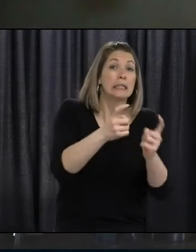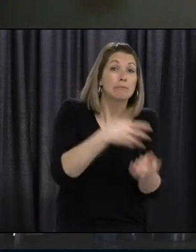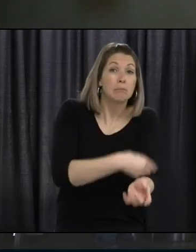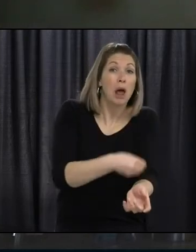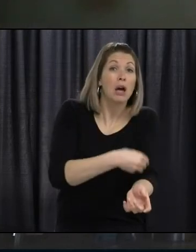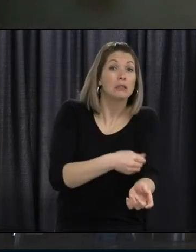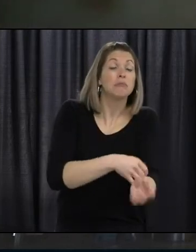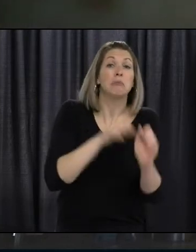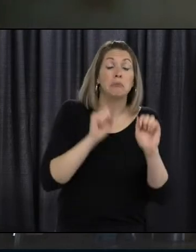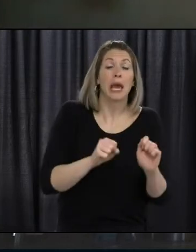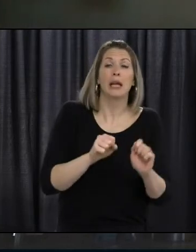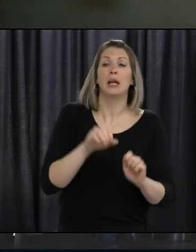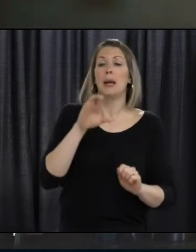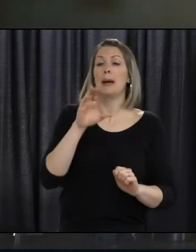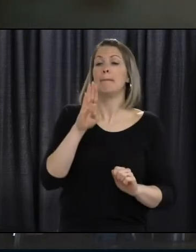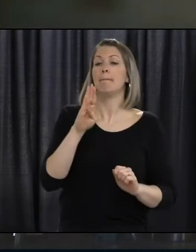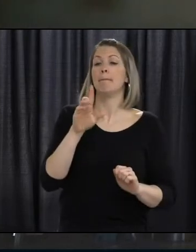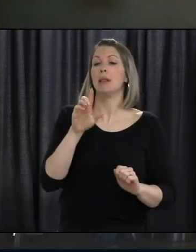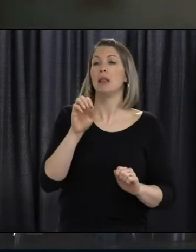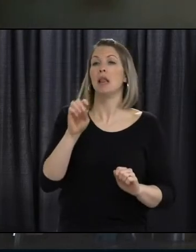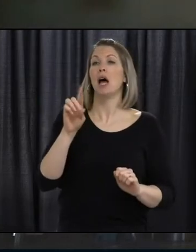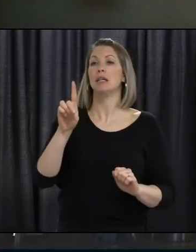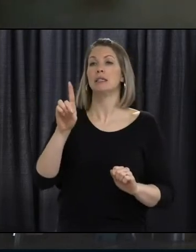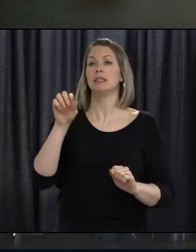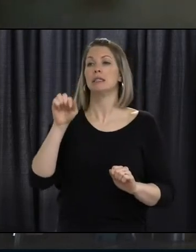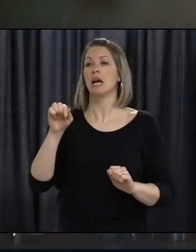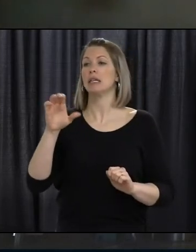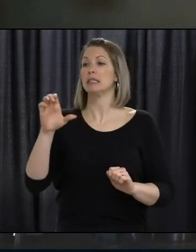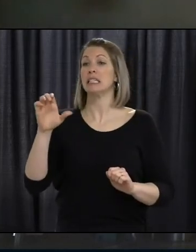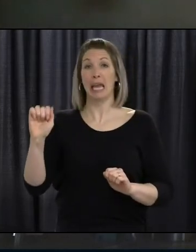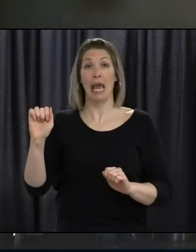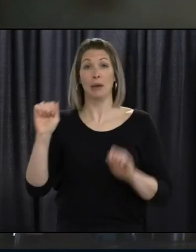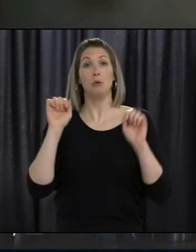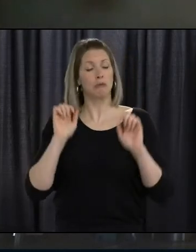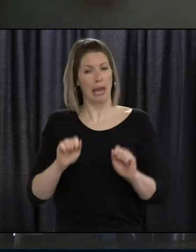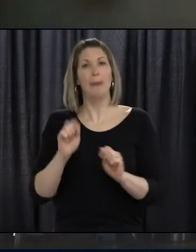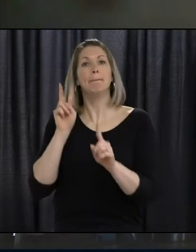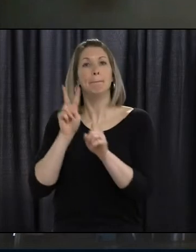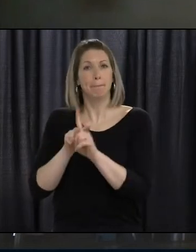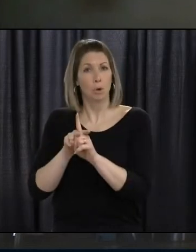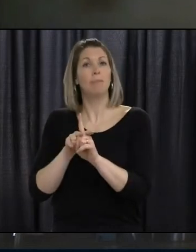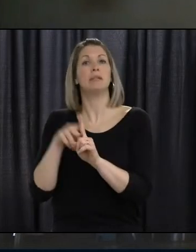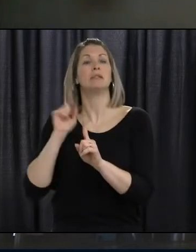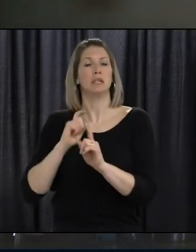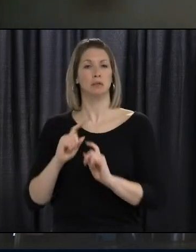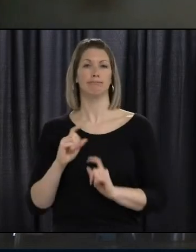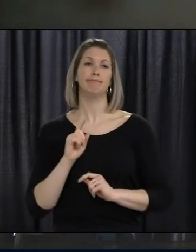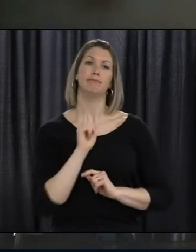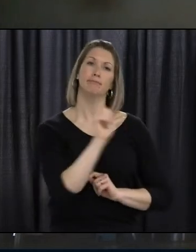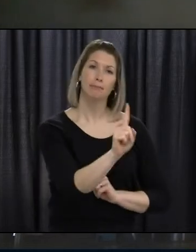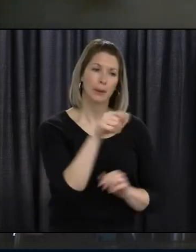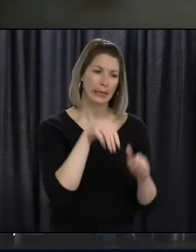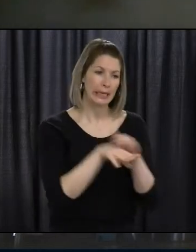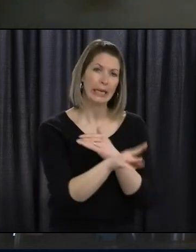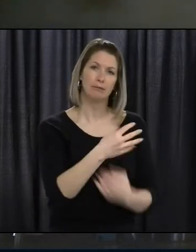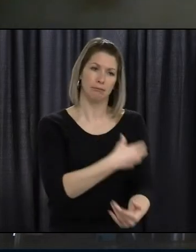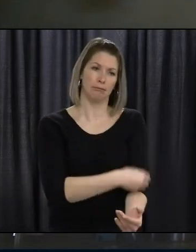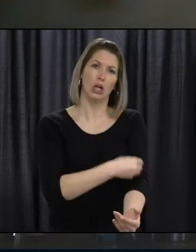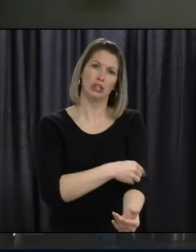adapted by Canadian Blood Services to meet the needs of donations during the time of COVID-19.